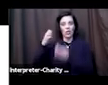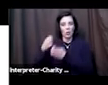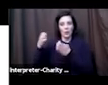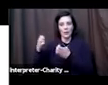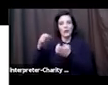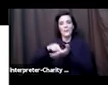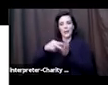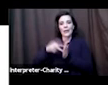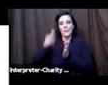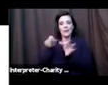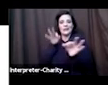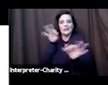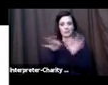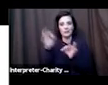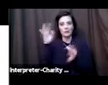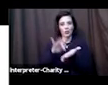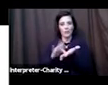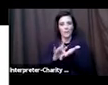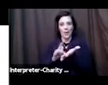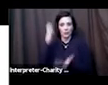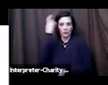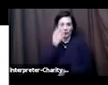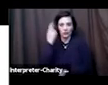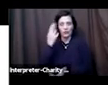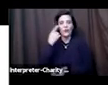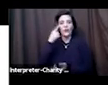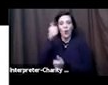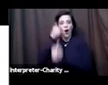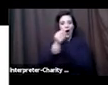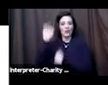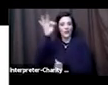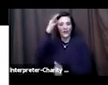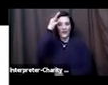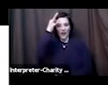medically necessary for it to be covered under the federal Medicaid law.